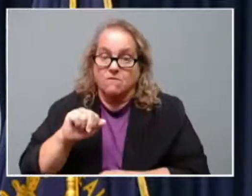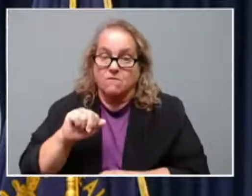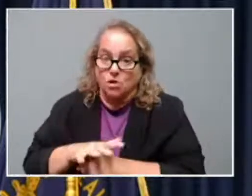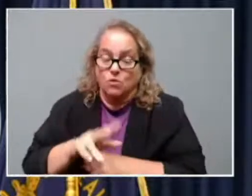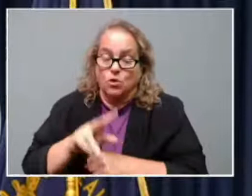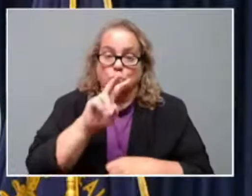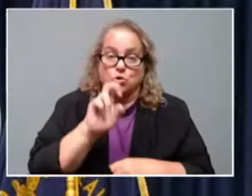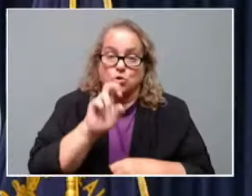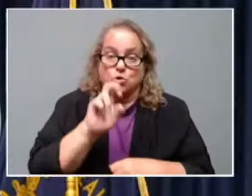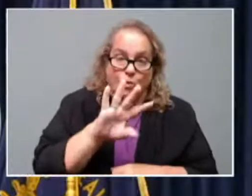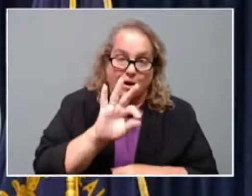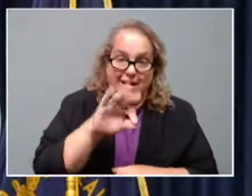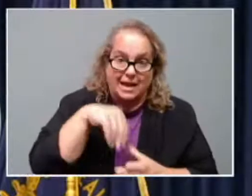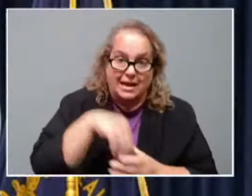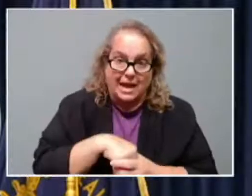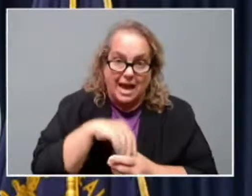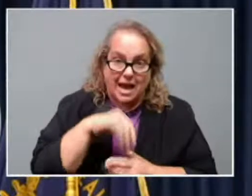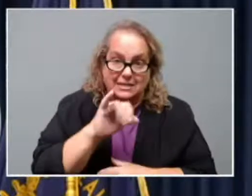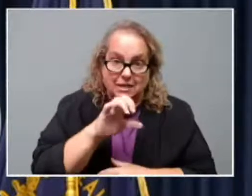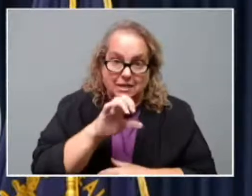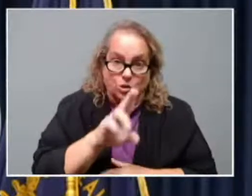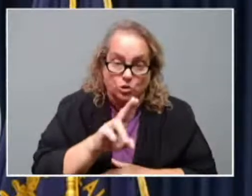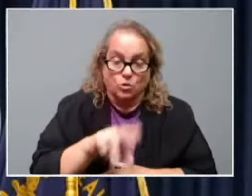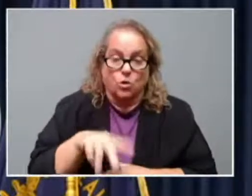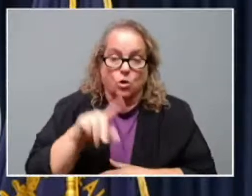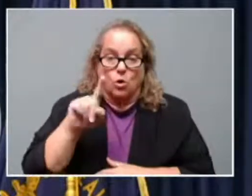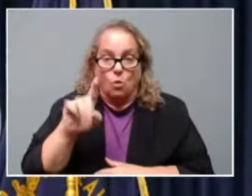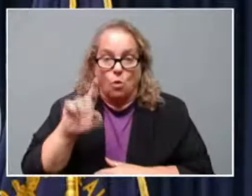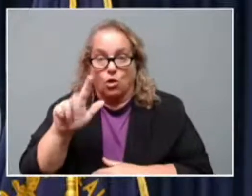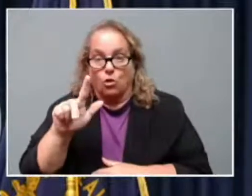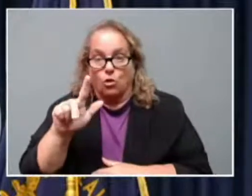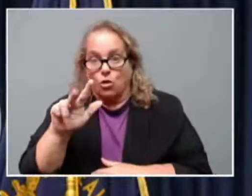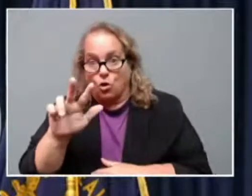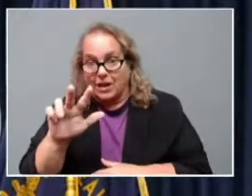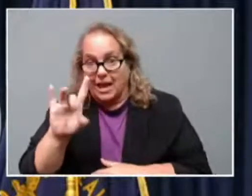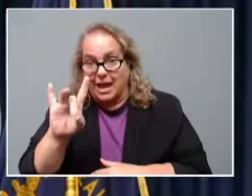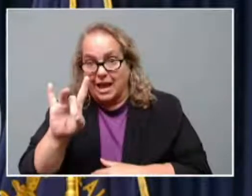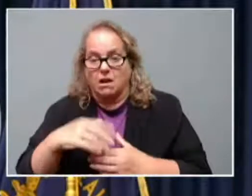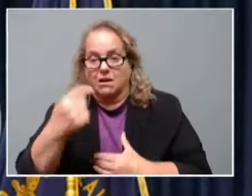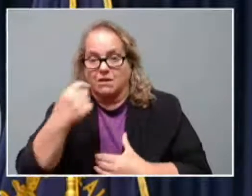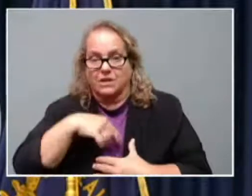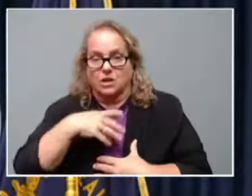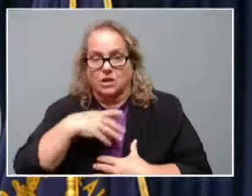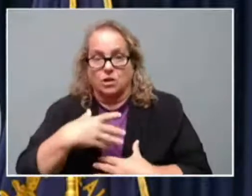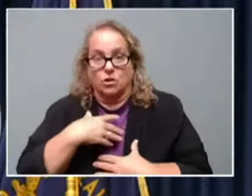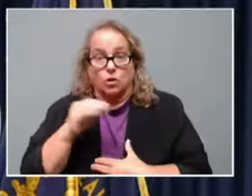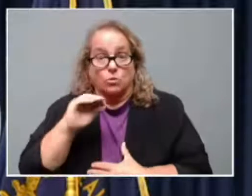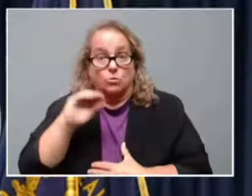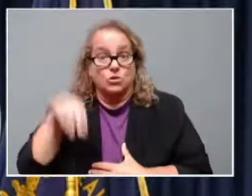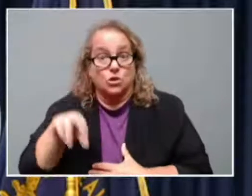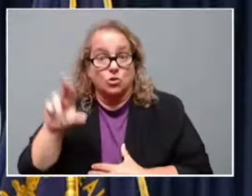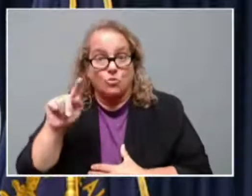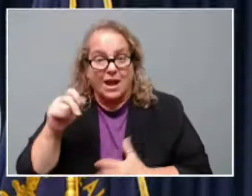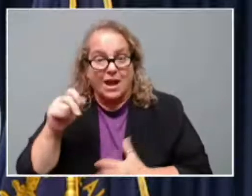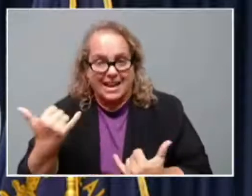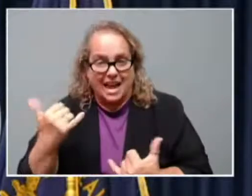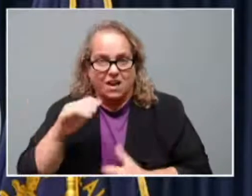ICU, 138 on a ventilator. Positivity rate now down to 5.03%.